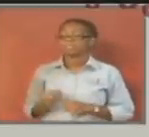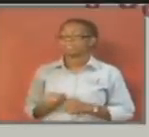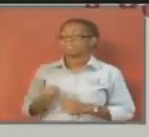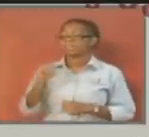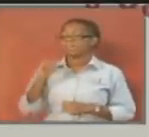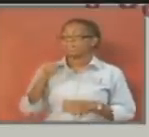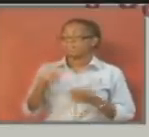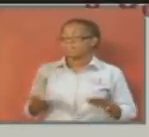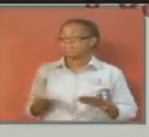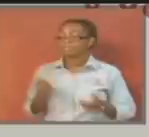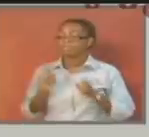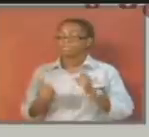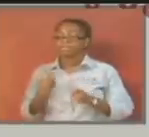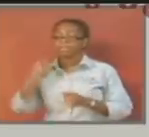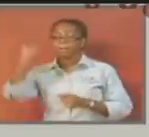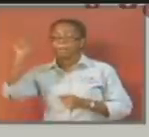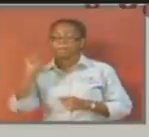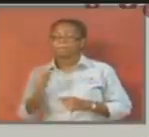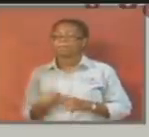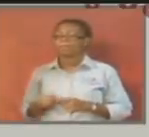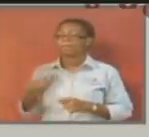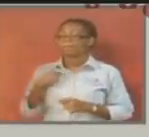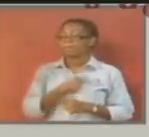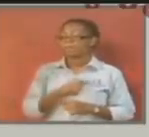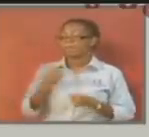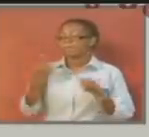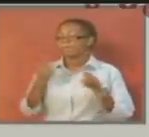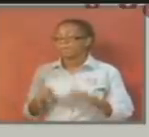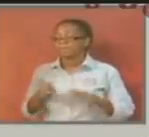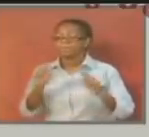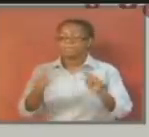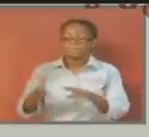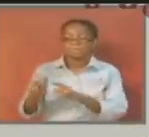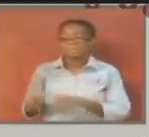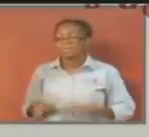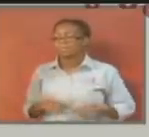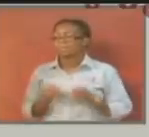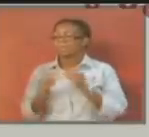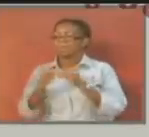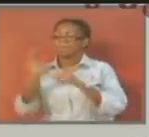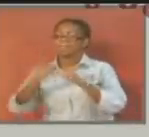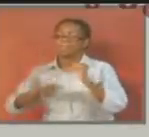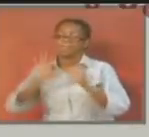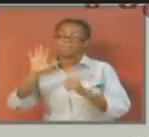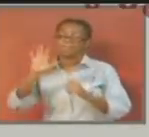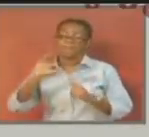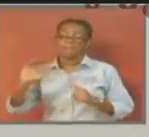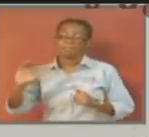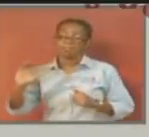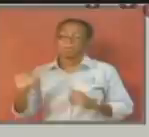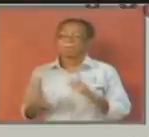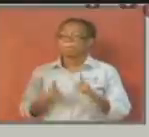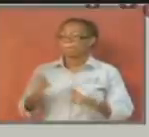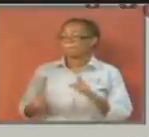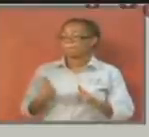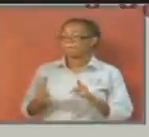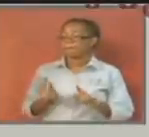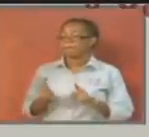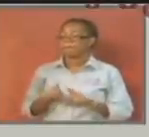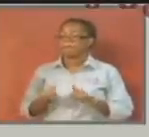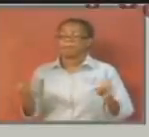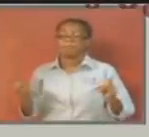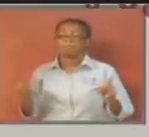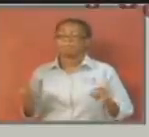continued to sample our cases, and she said over 500 cases, she could go back into her slide if she wishes, but at the end of the day, it